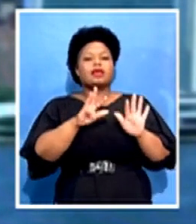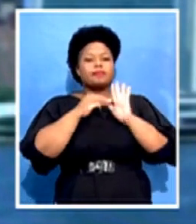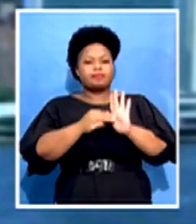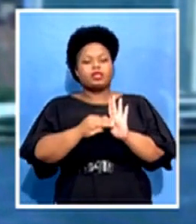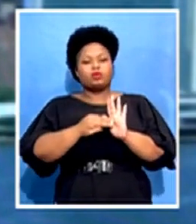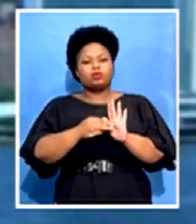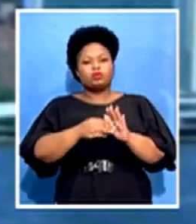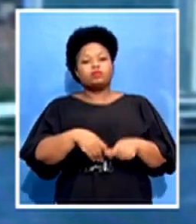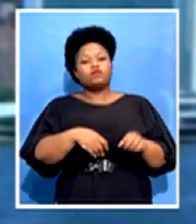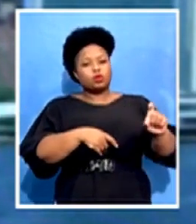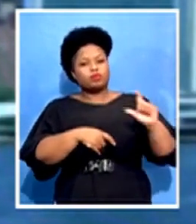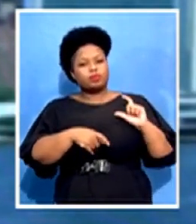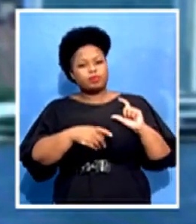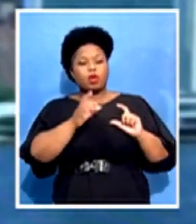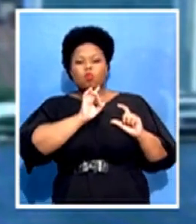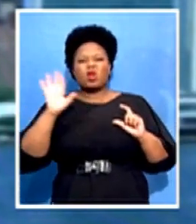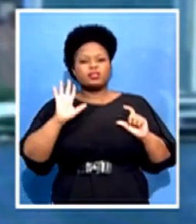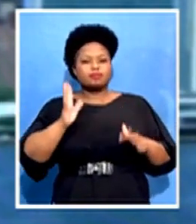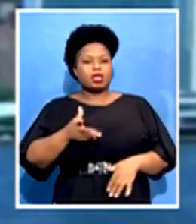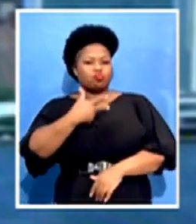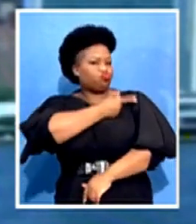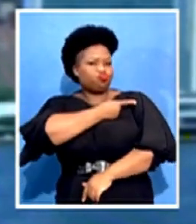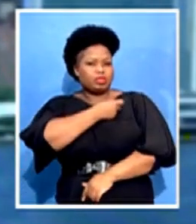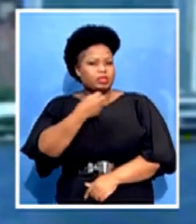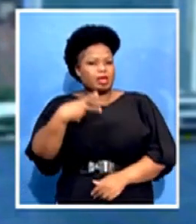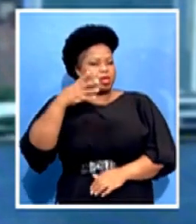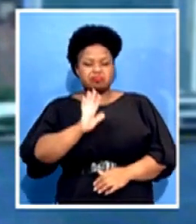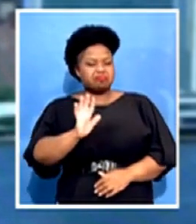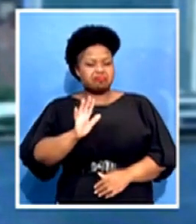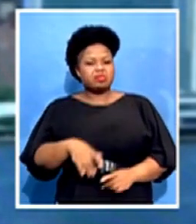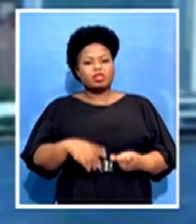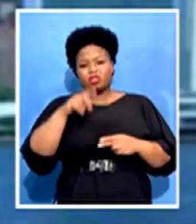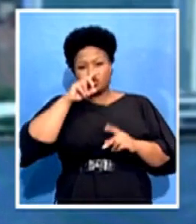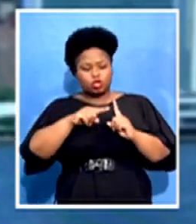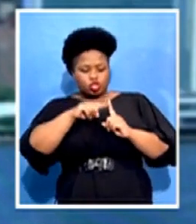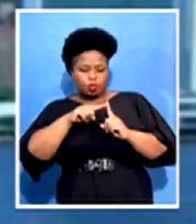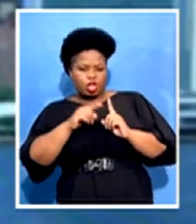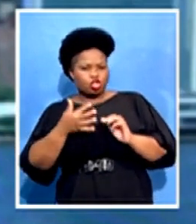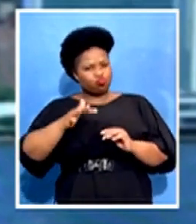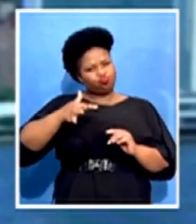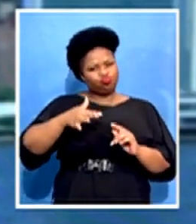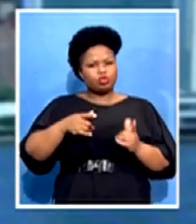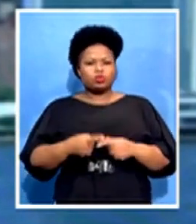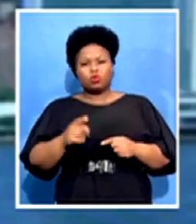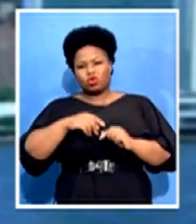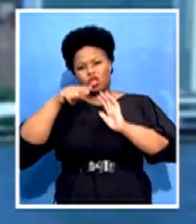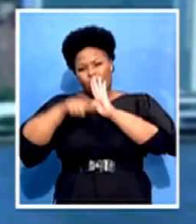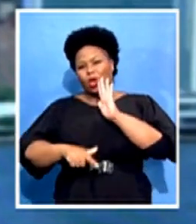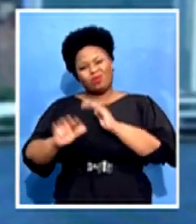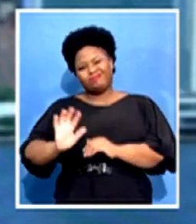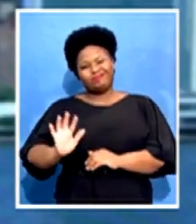vaccine and doesn't need to be kept at as low a temperature as some of the other vaccines available. So it has the potential